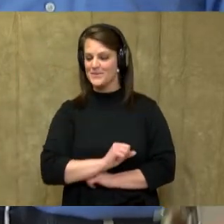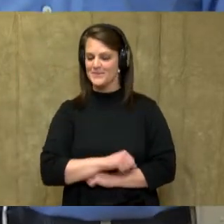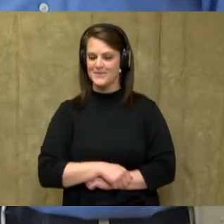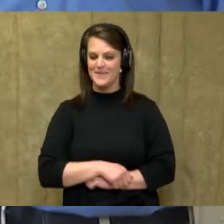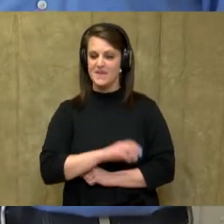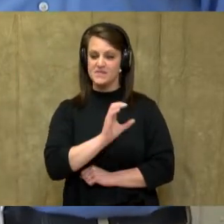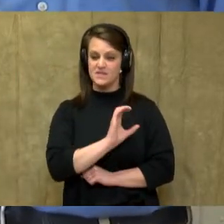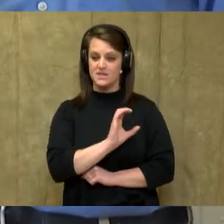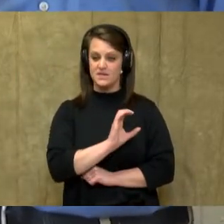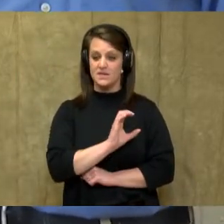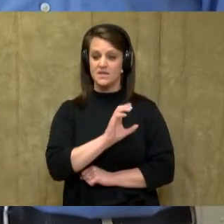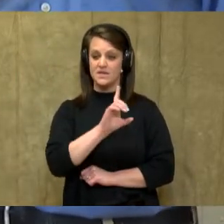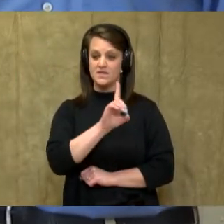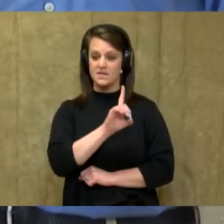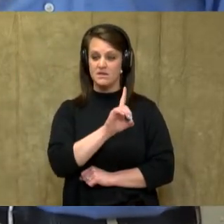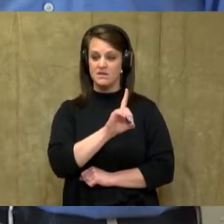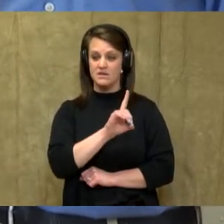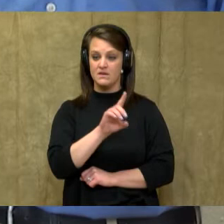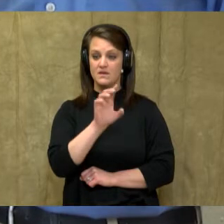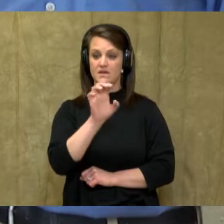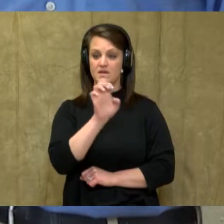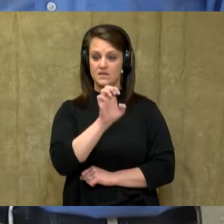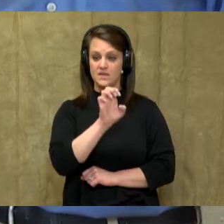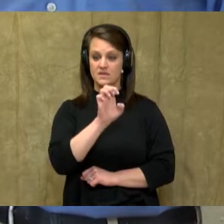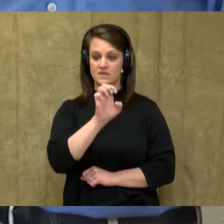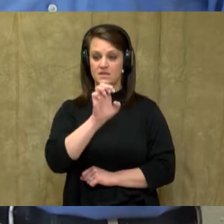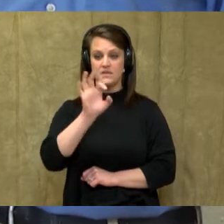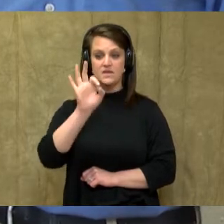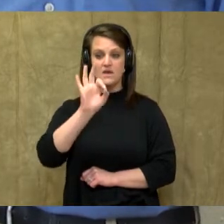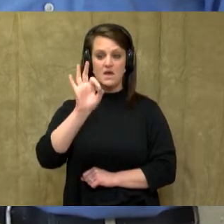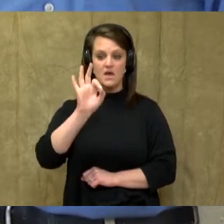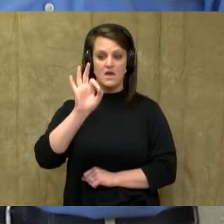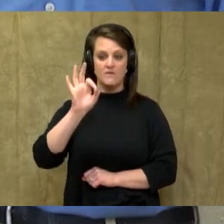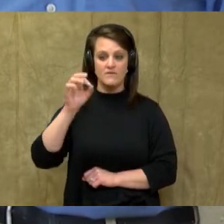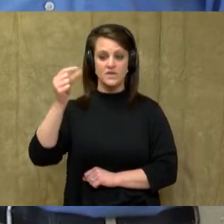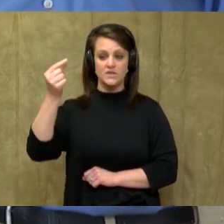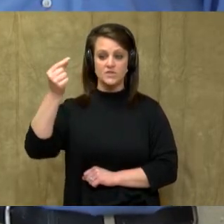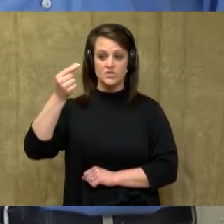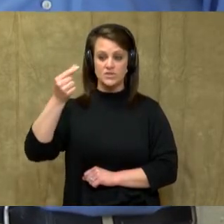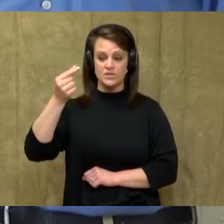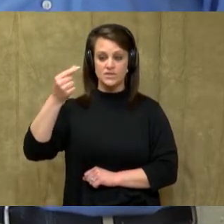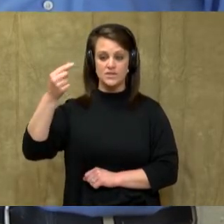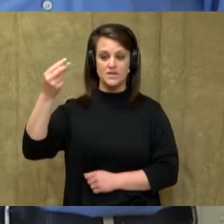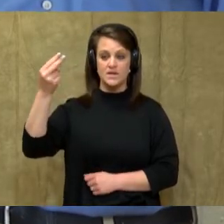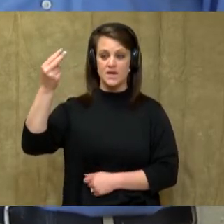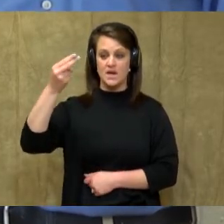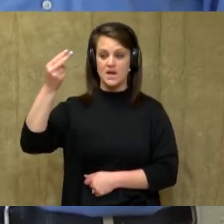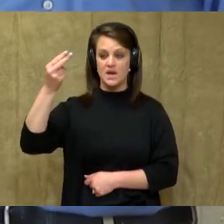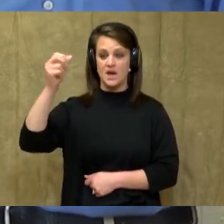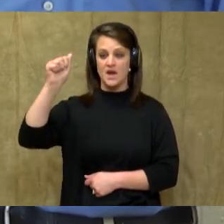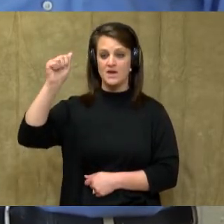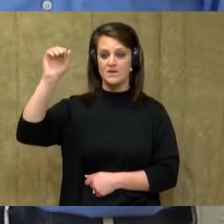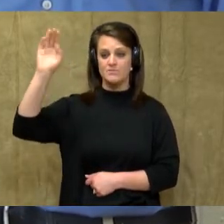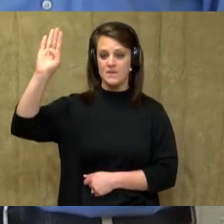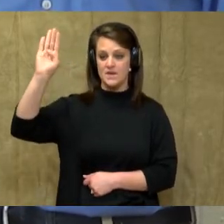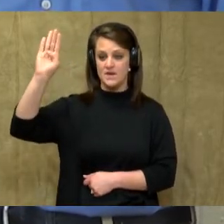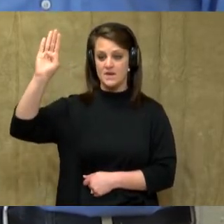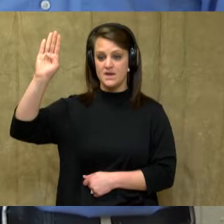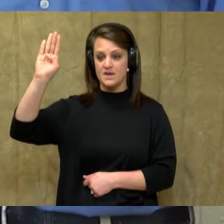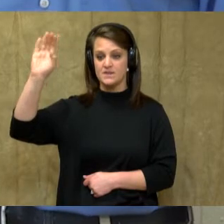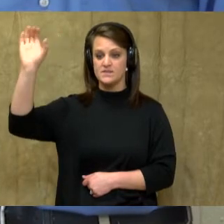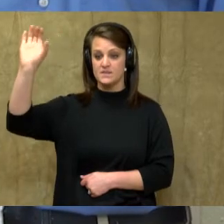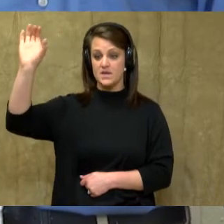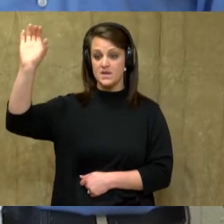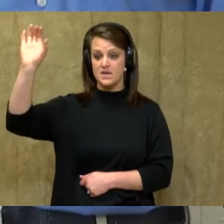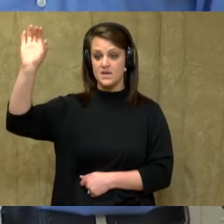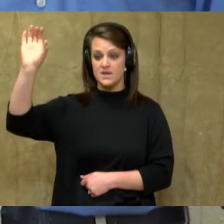more time. C, D, E, F, G, A,